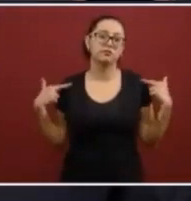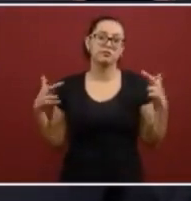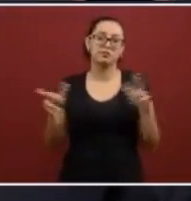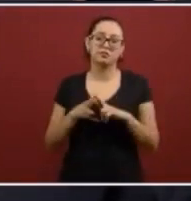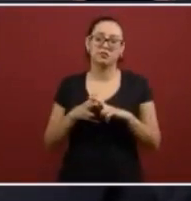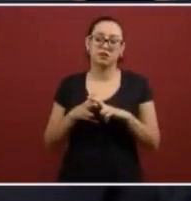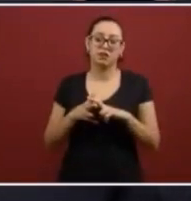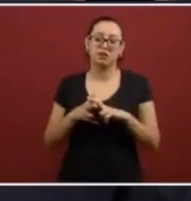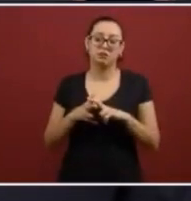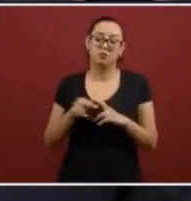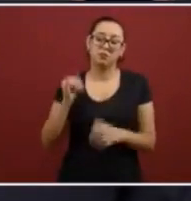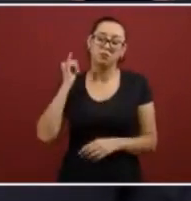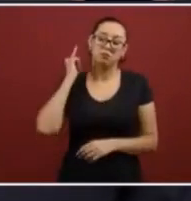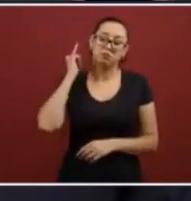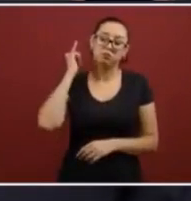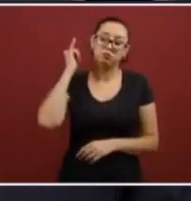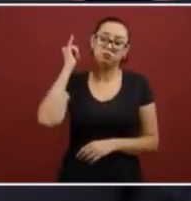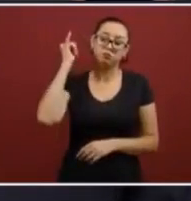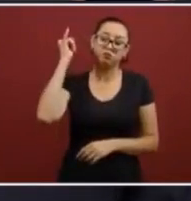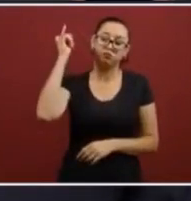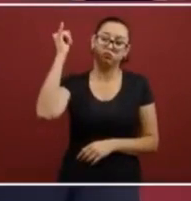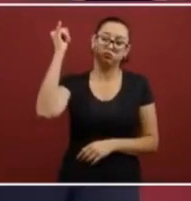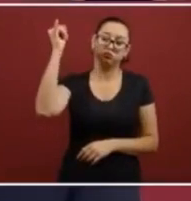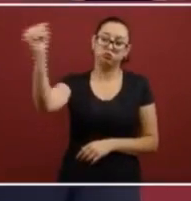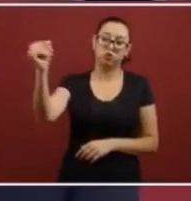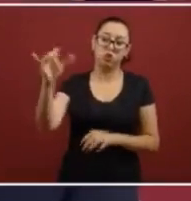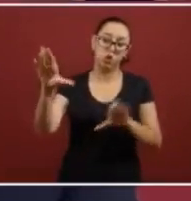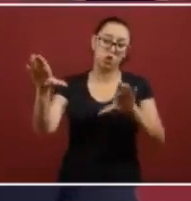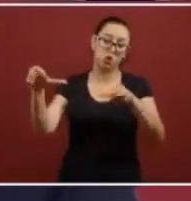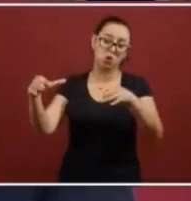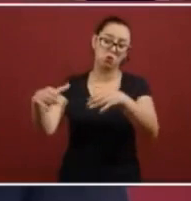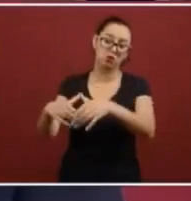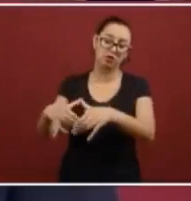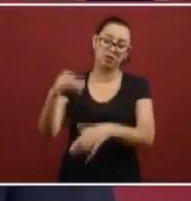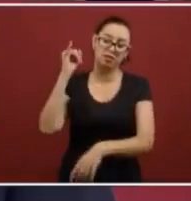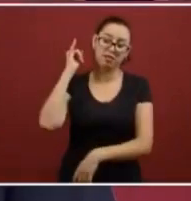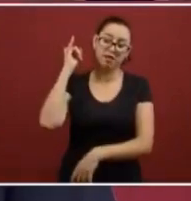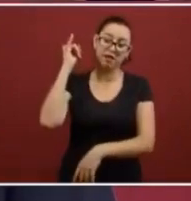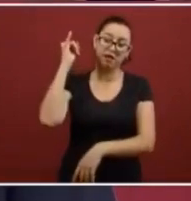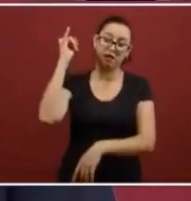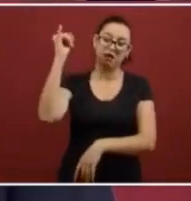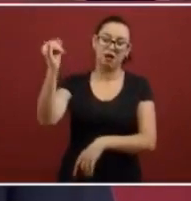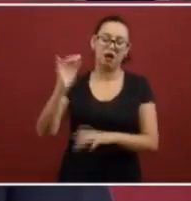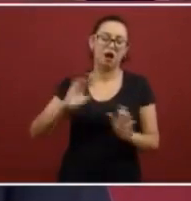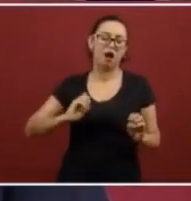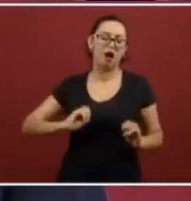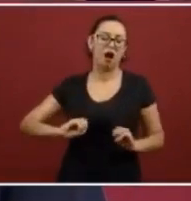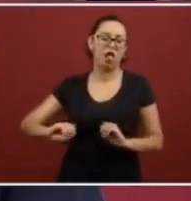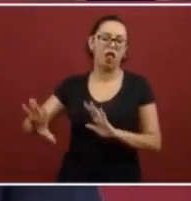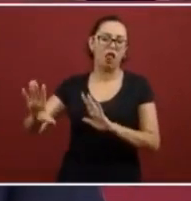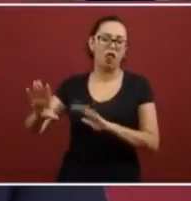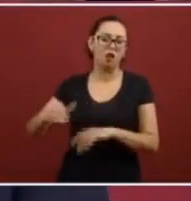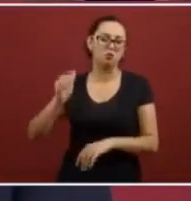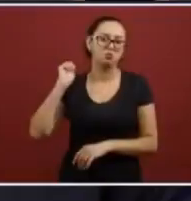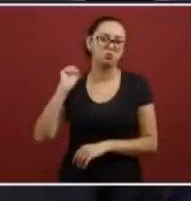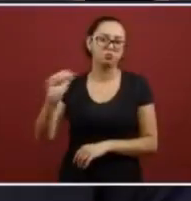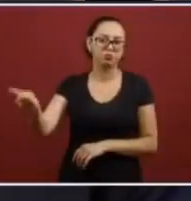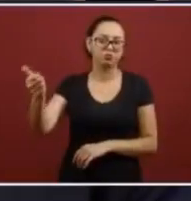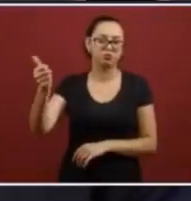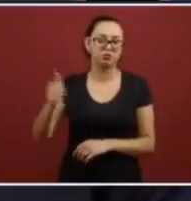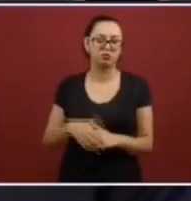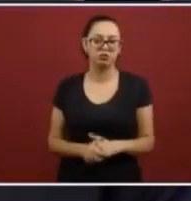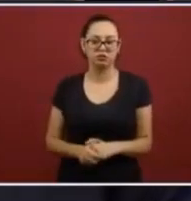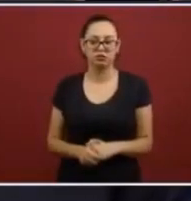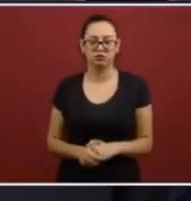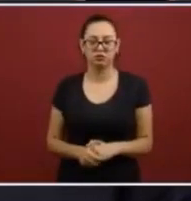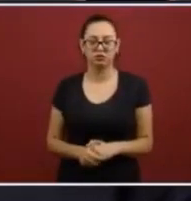had abandoned que the daba teachers clases en las comunidades más apartadas. in the educators that were in the Y el que, rural